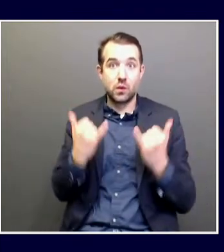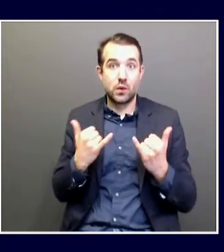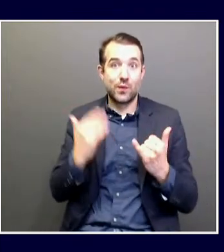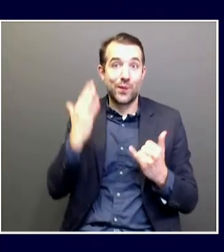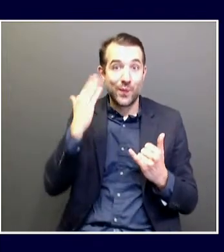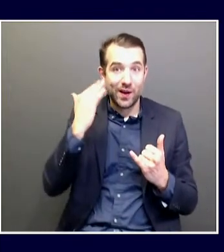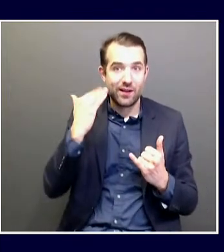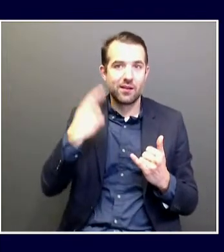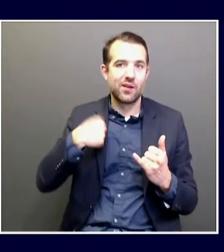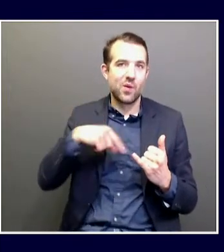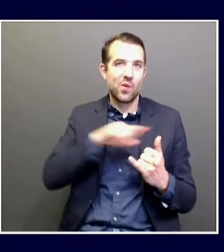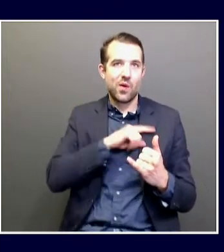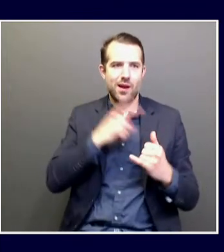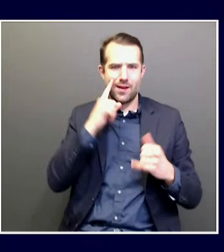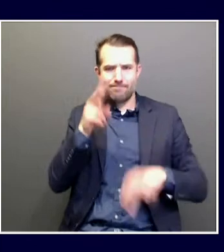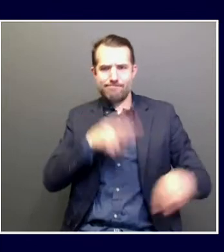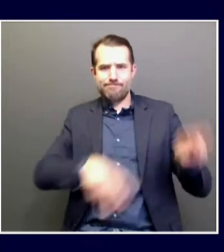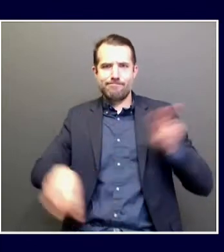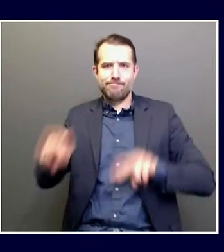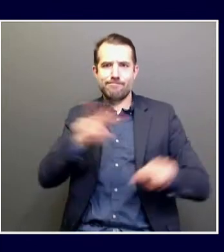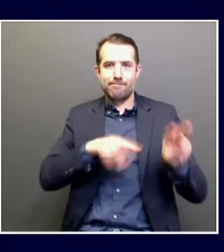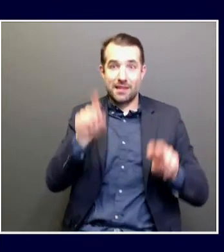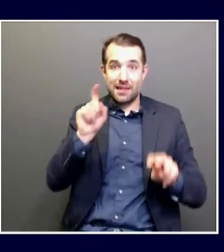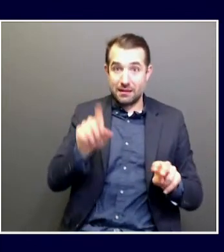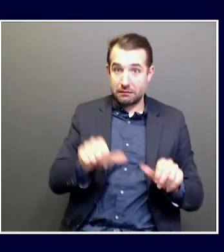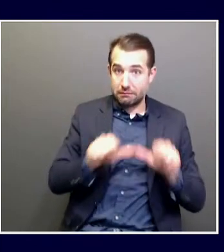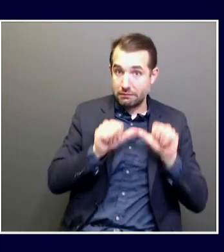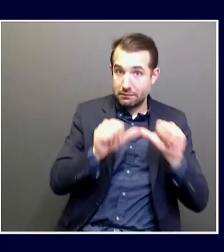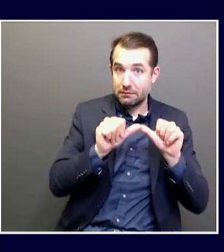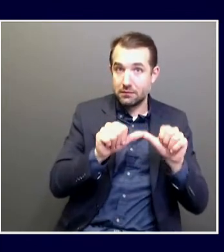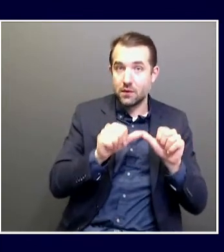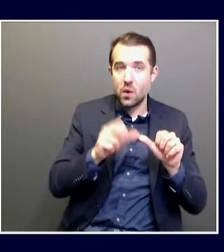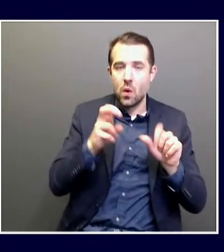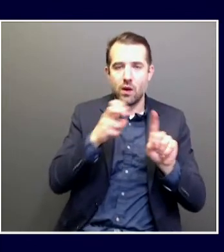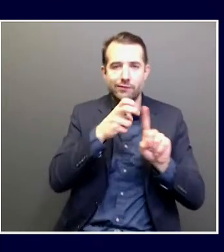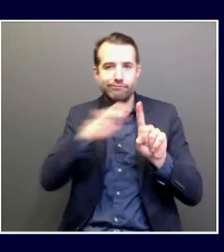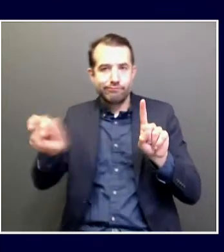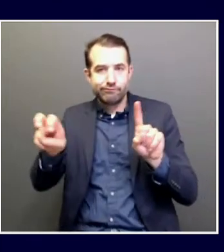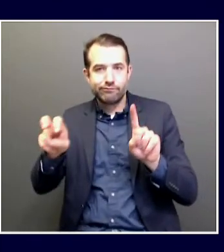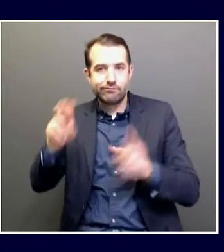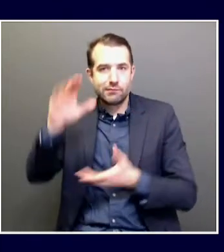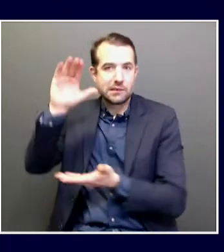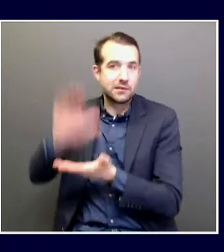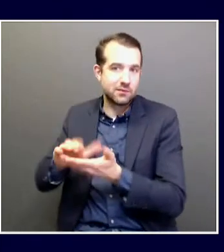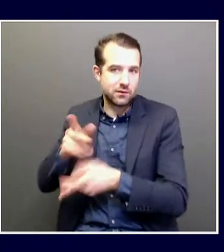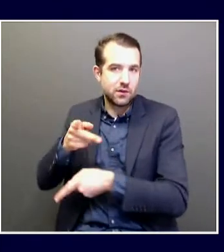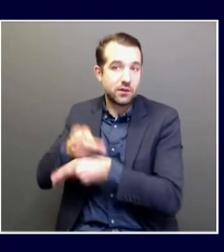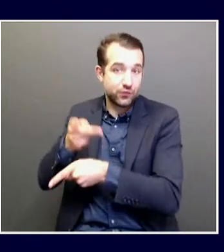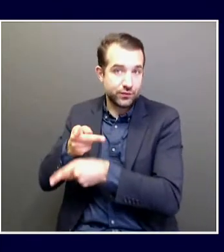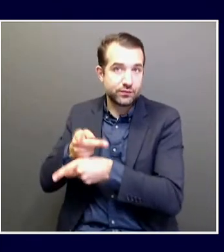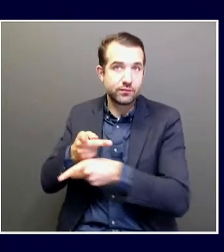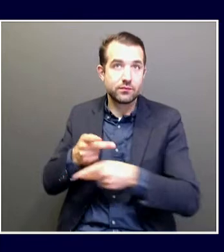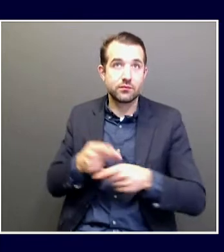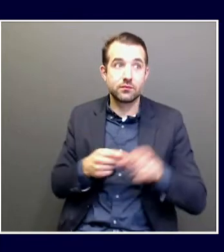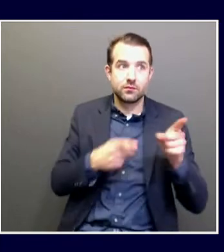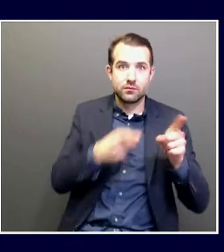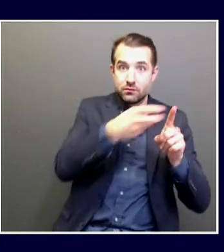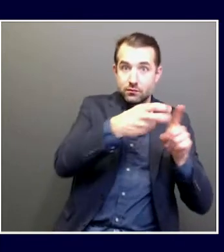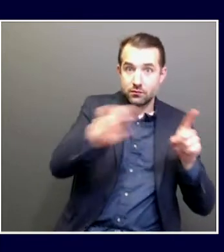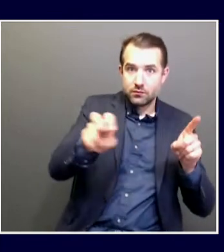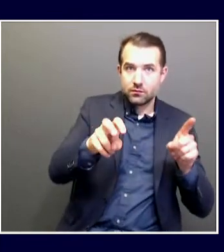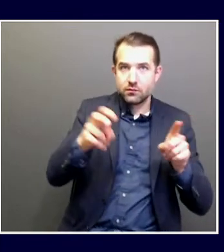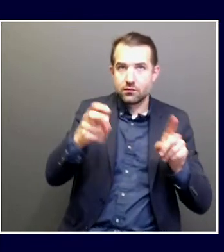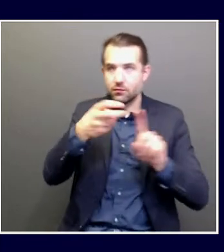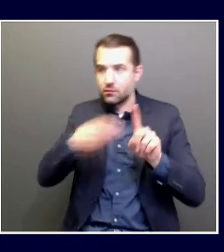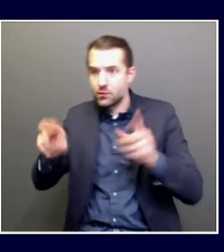hospitals, in order to try to decompress those hospitals that are most strained by COVID-19. There's more work to be